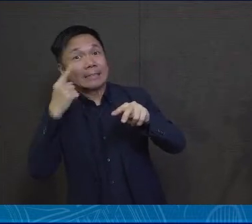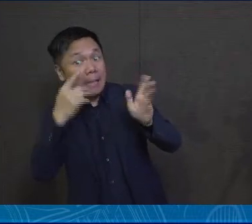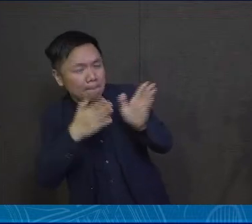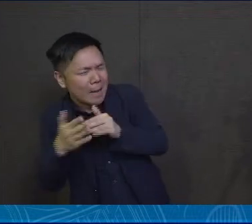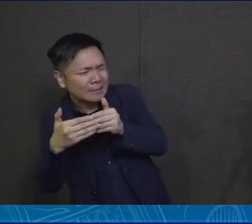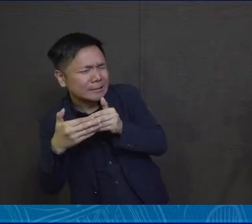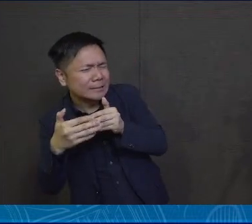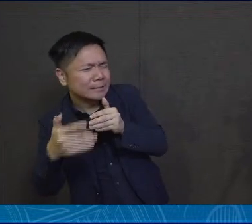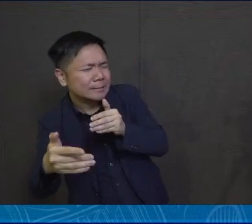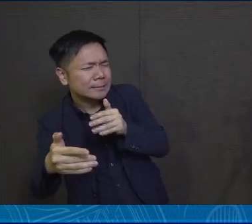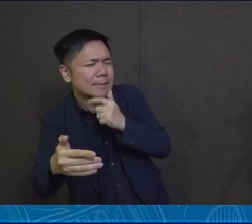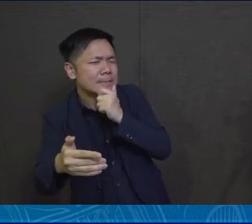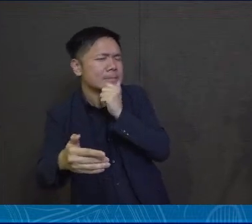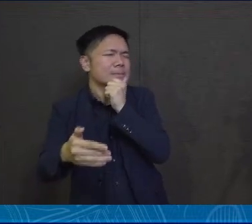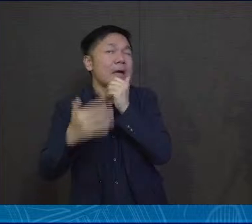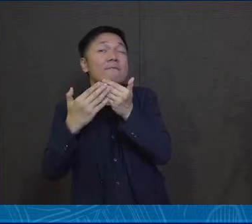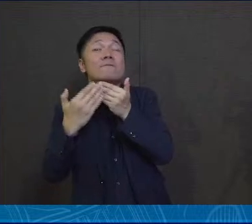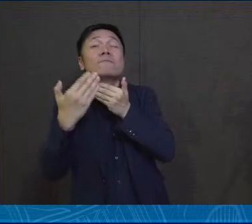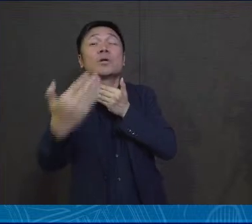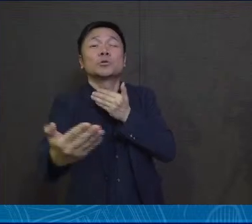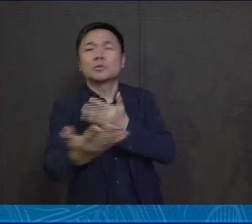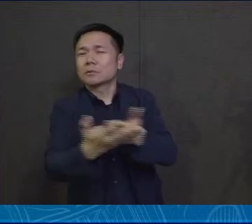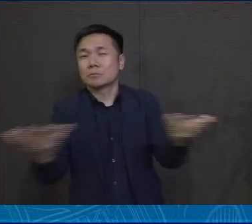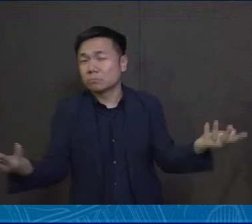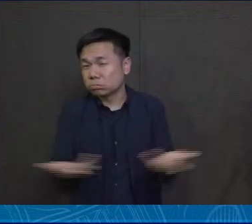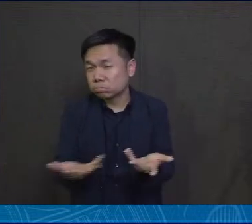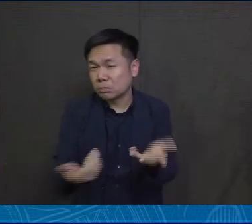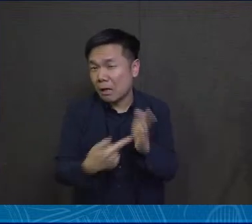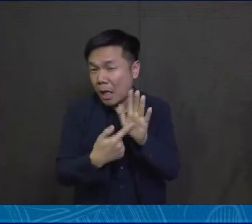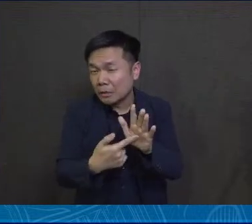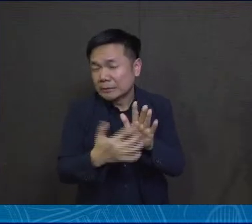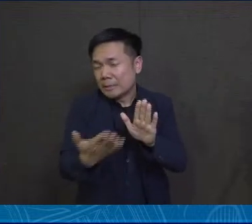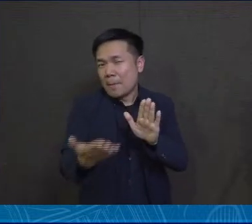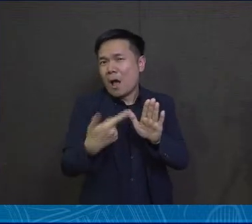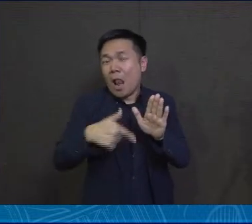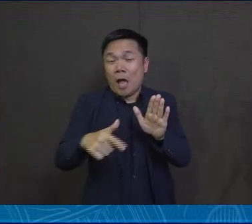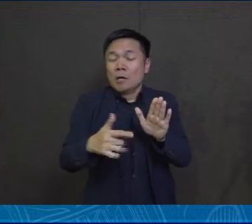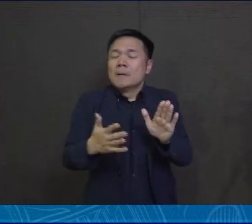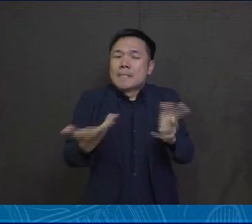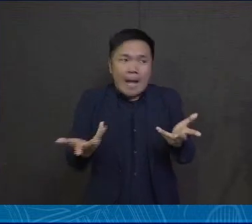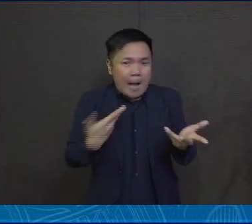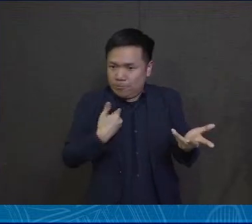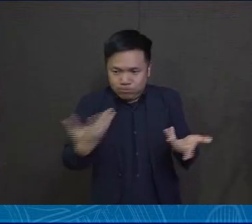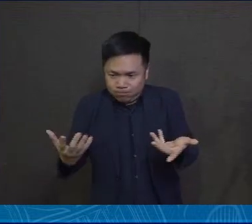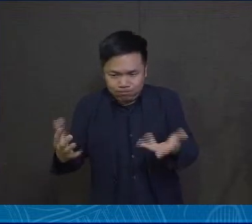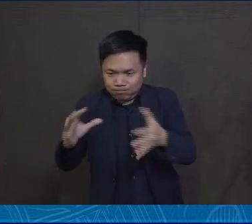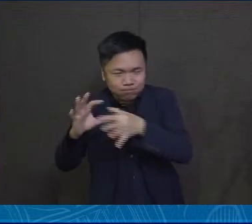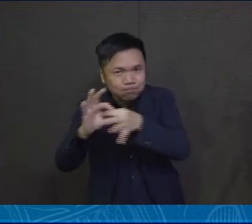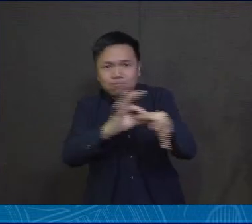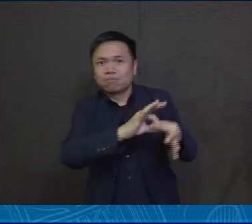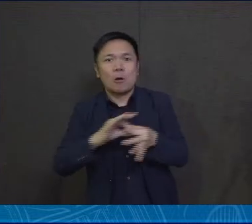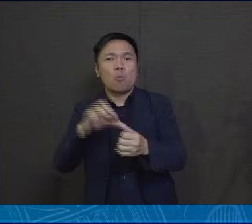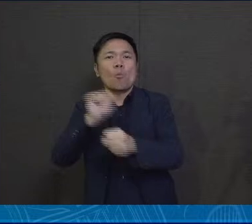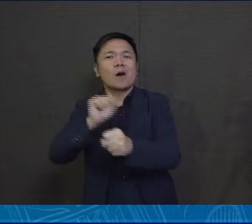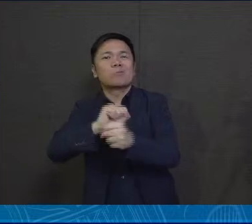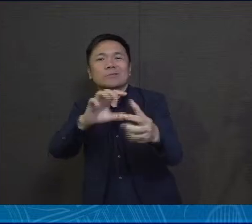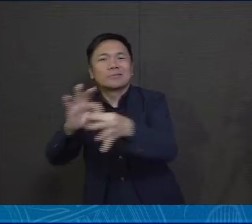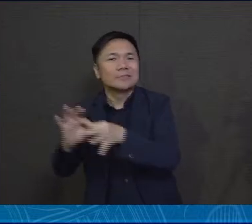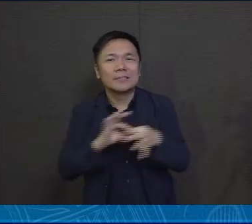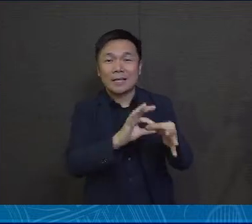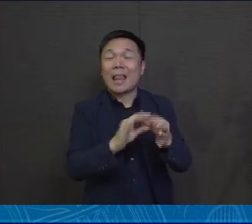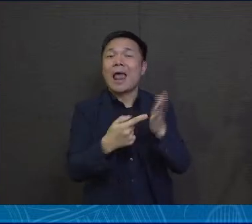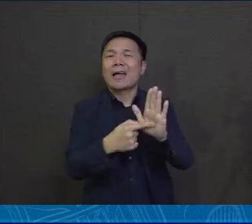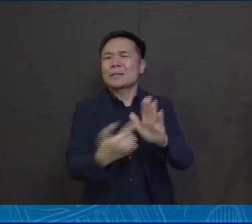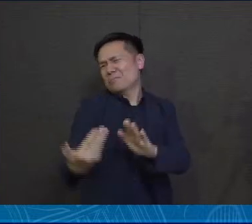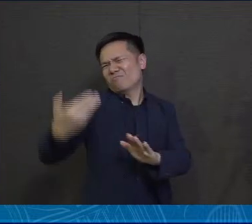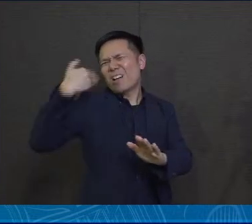of risks there may be. But we can also do this at the operational level. Traditionally, disaster intelligence has meant simply knowing how many hospital